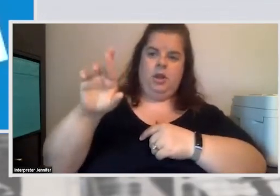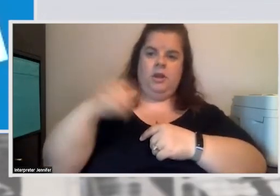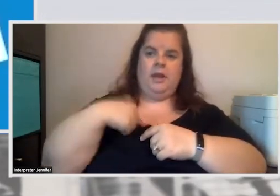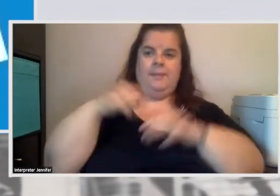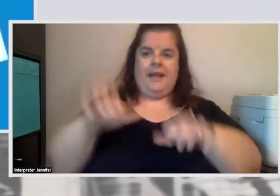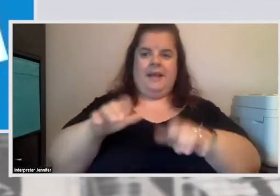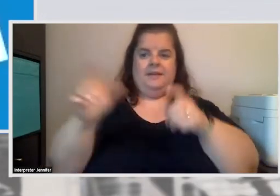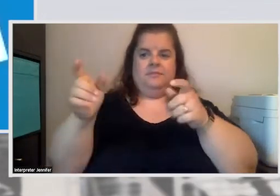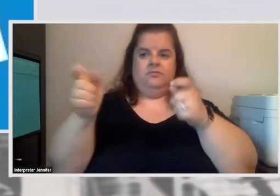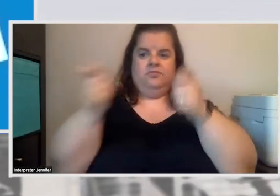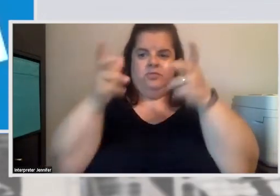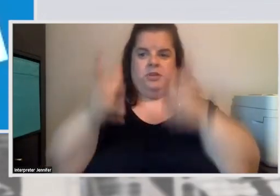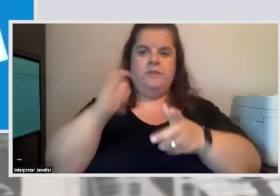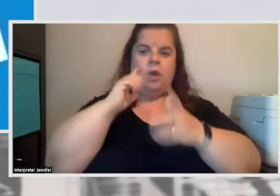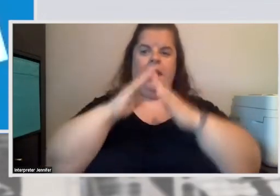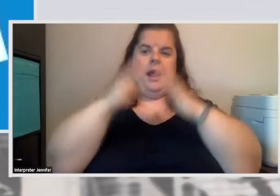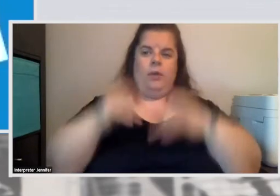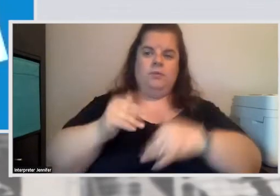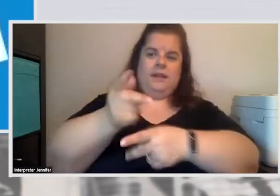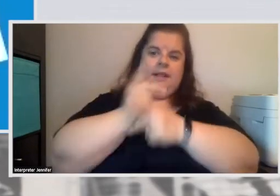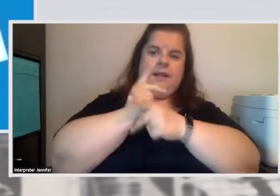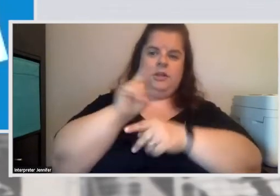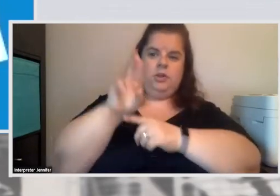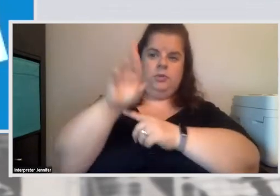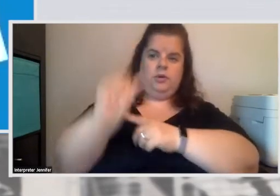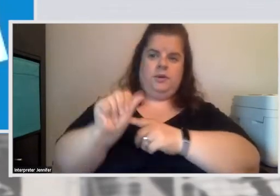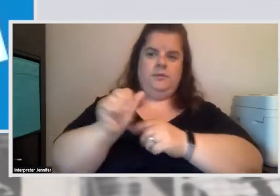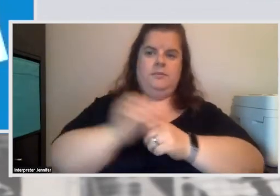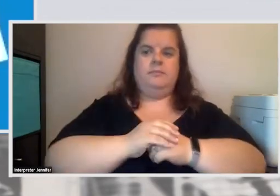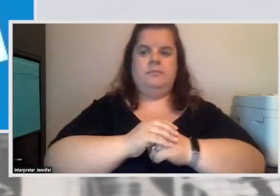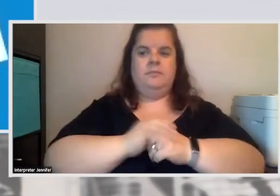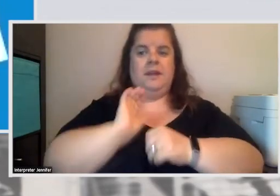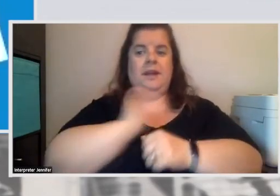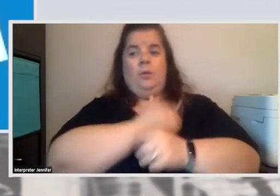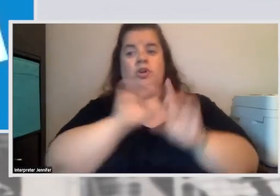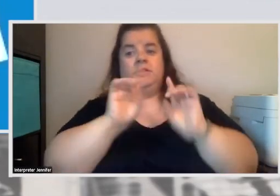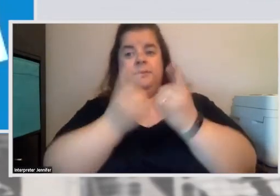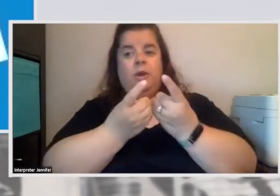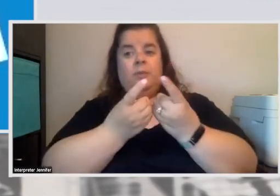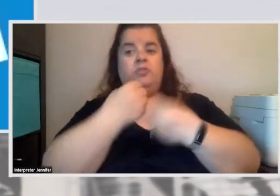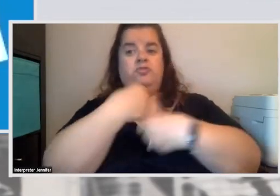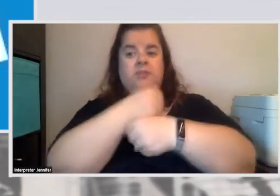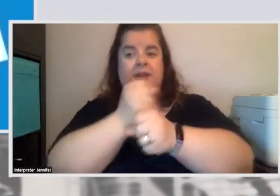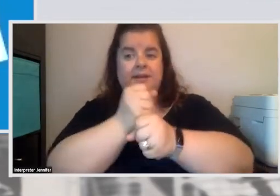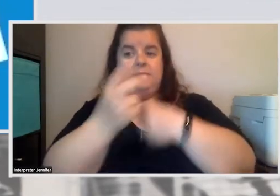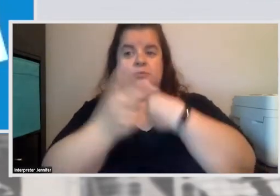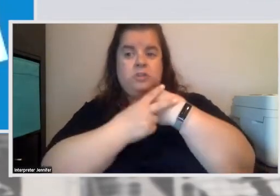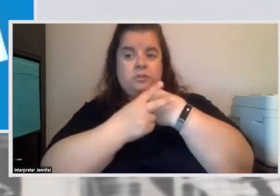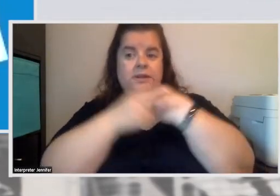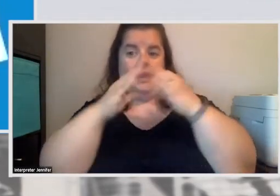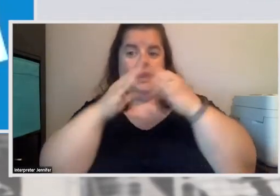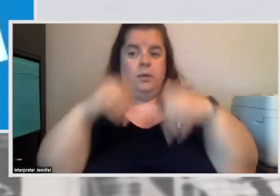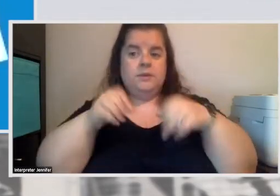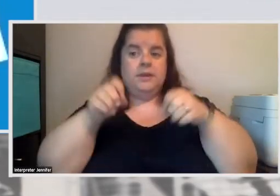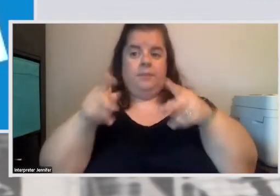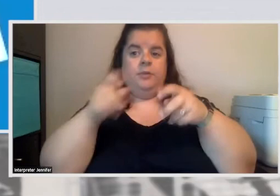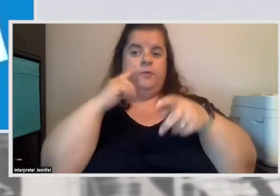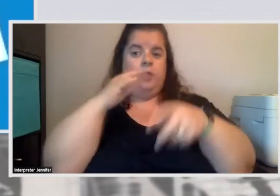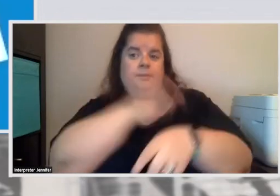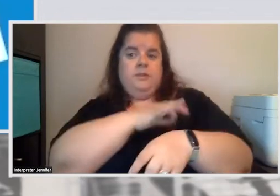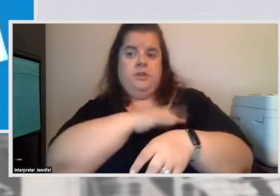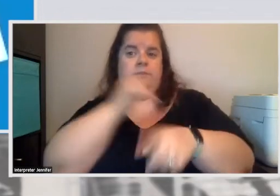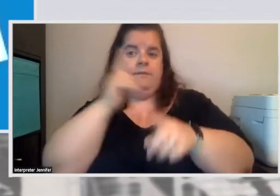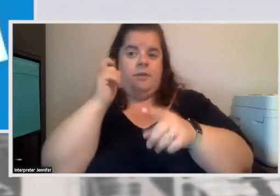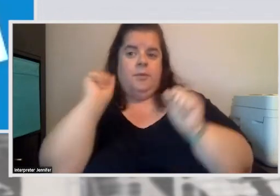director of housing lending here at the URA. And our department creates and preserves housing opportunities for Pittsburghers from all walks of